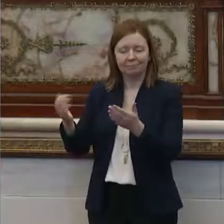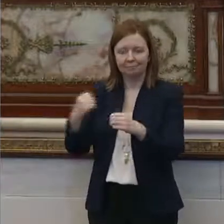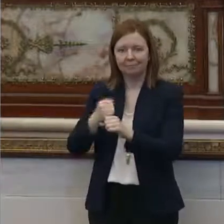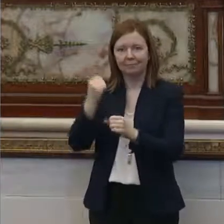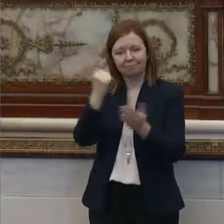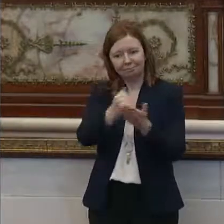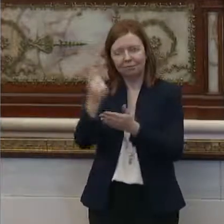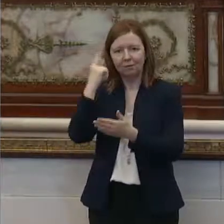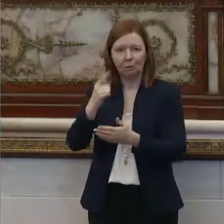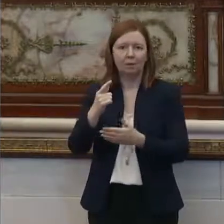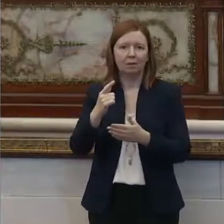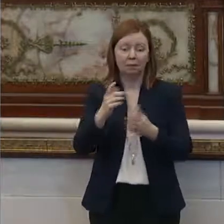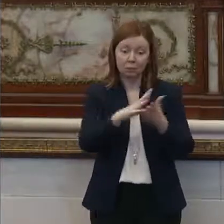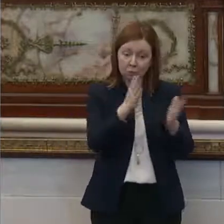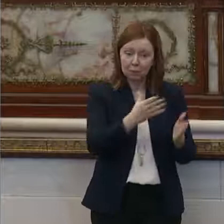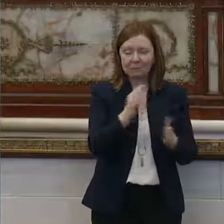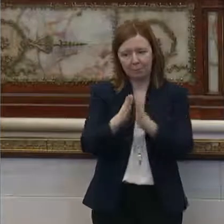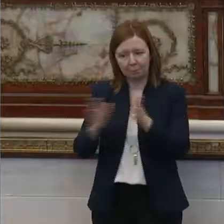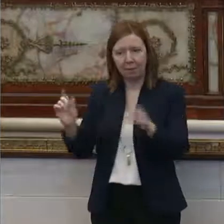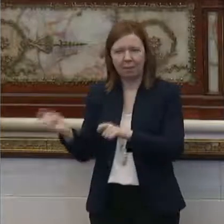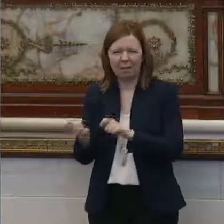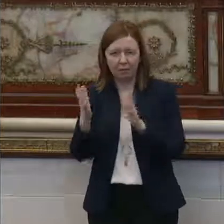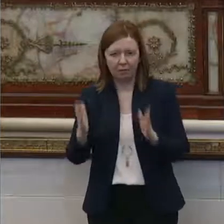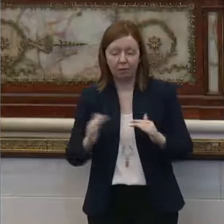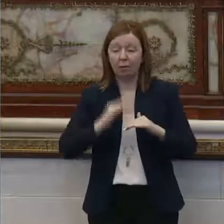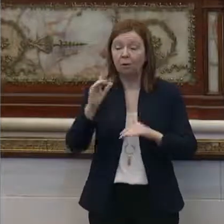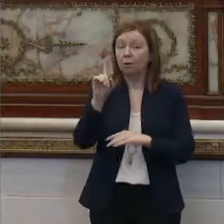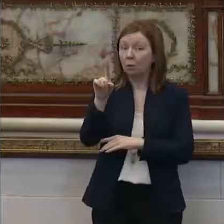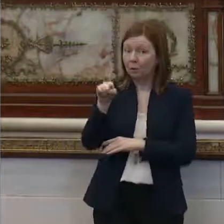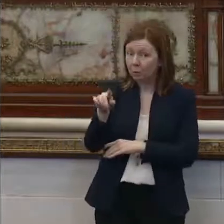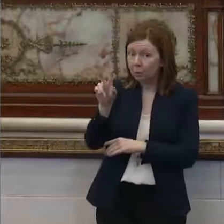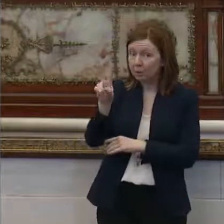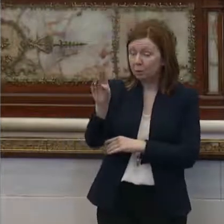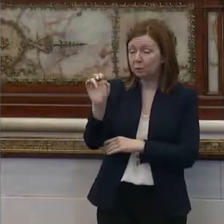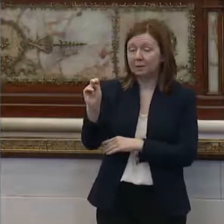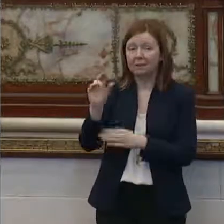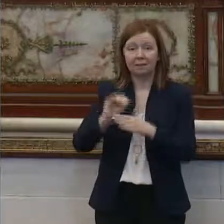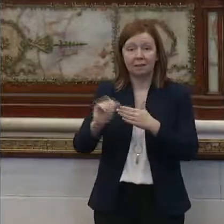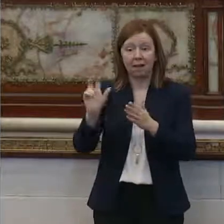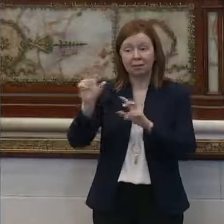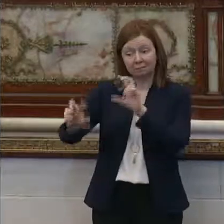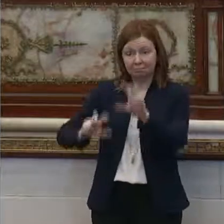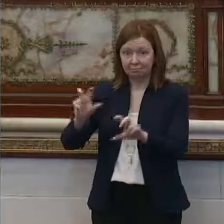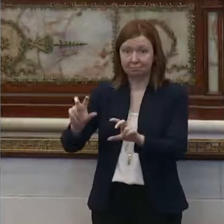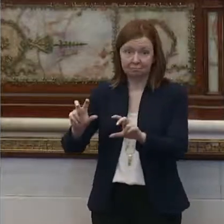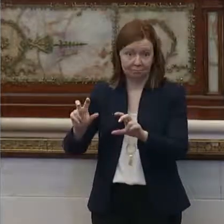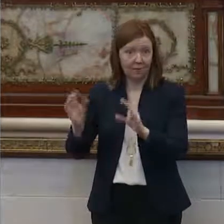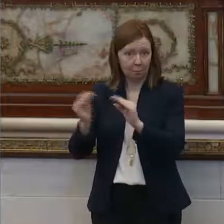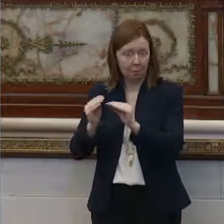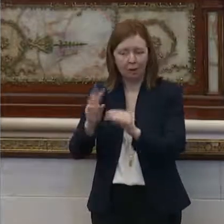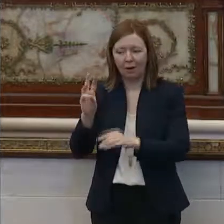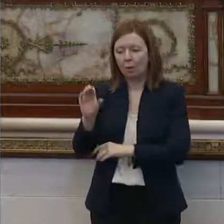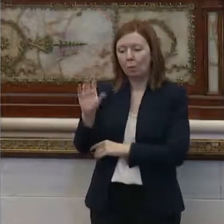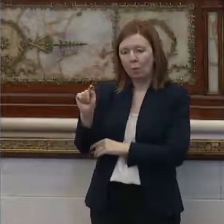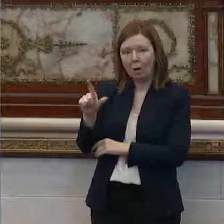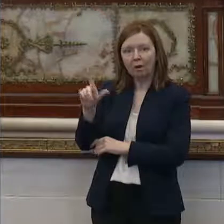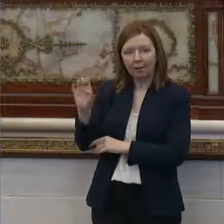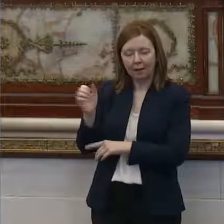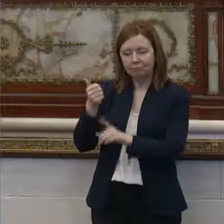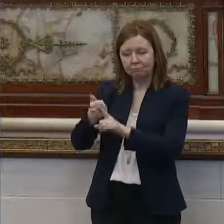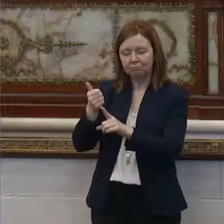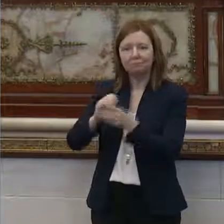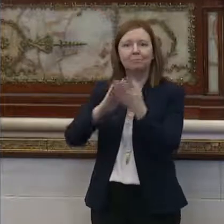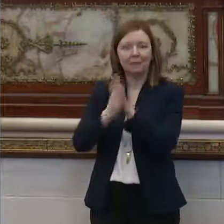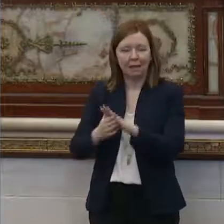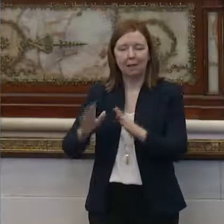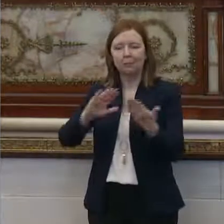public golfers. With over $1.2 million investment and a little more to go, Walnut Lane turned back into